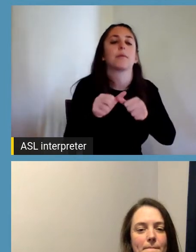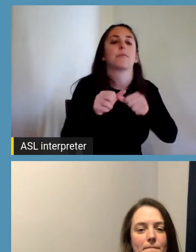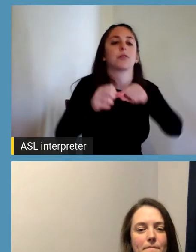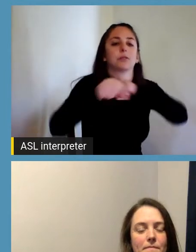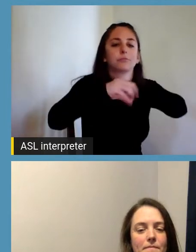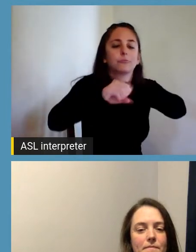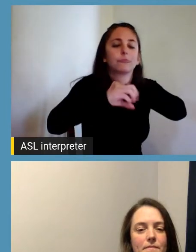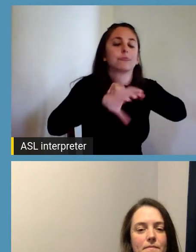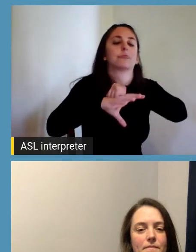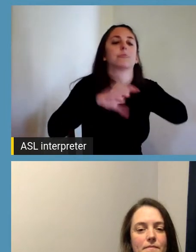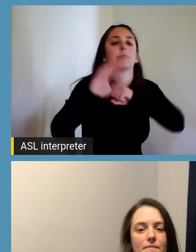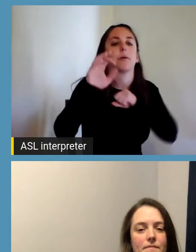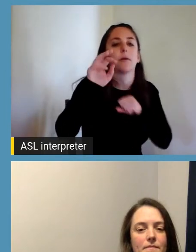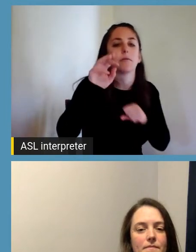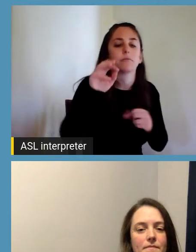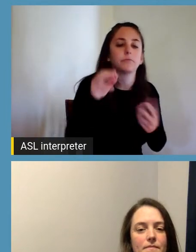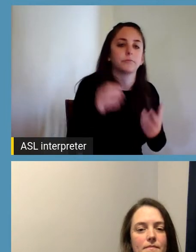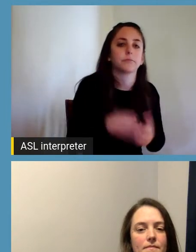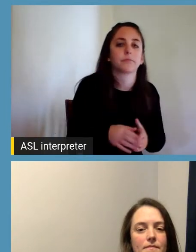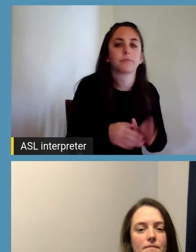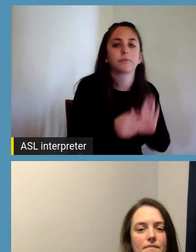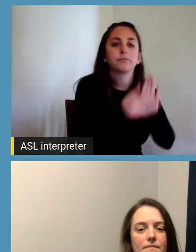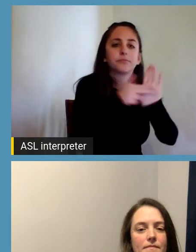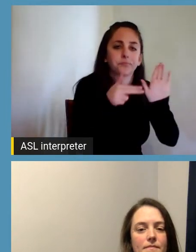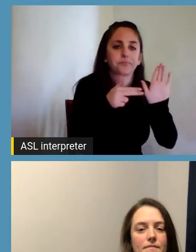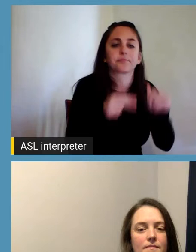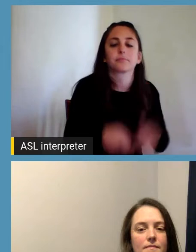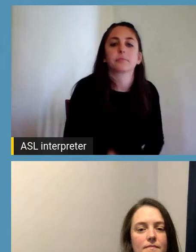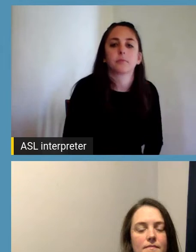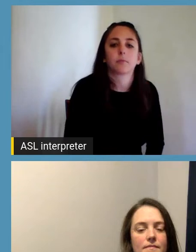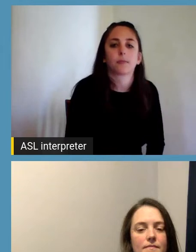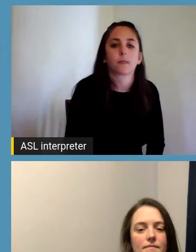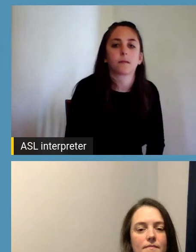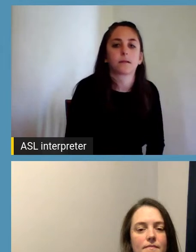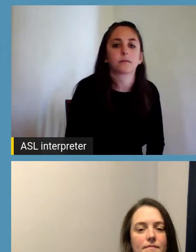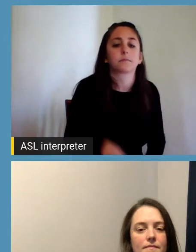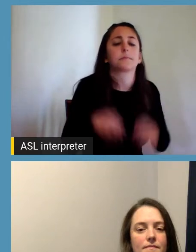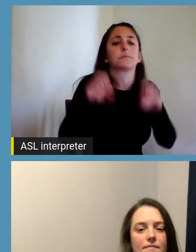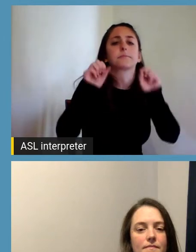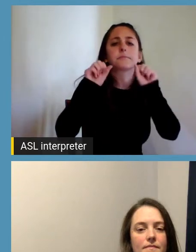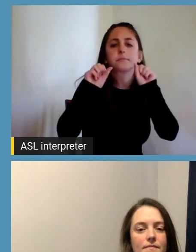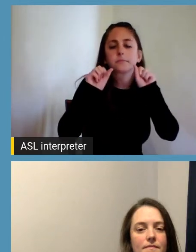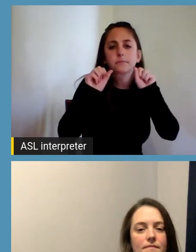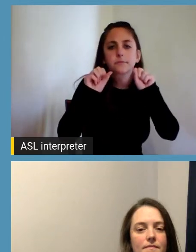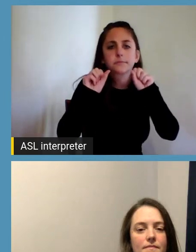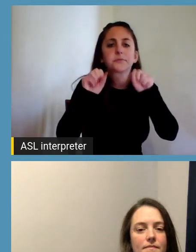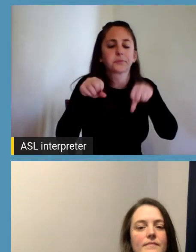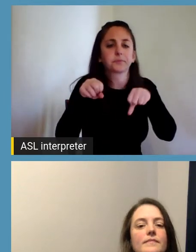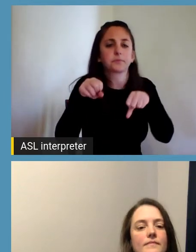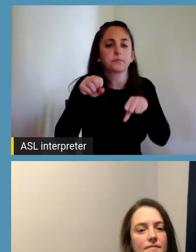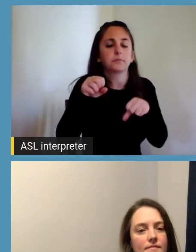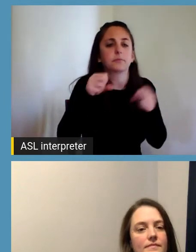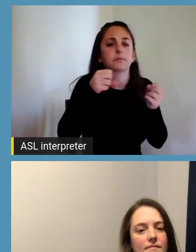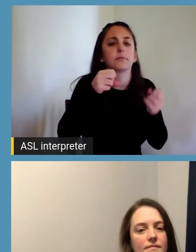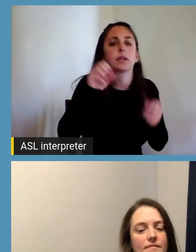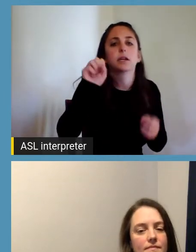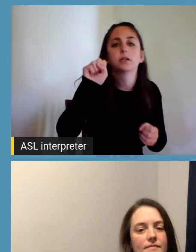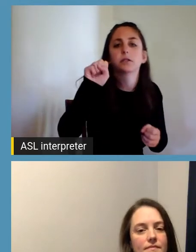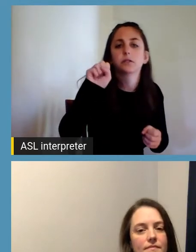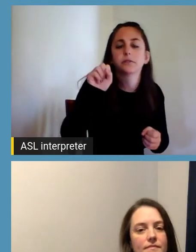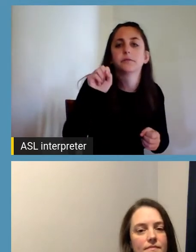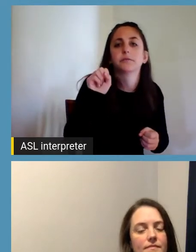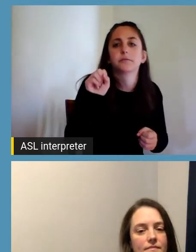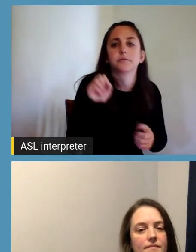is where the brand awareness is coming up in. So you can do that on paid social. I know that.